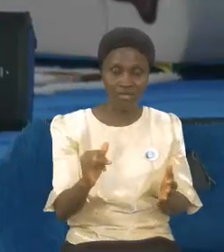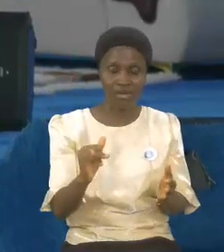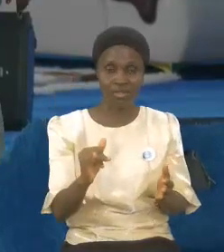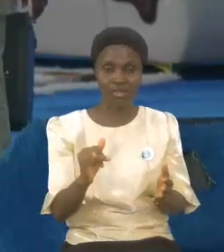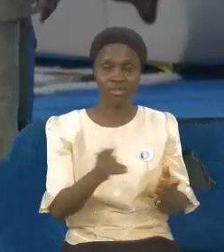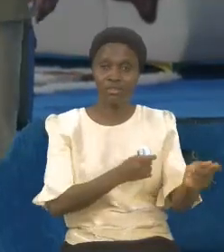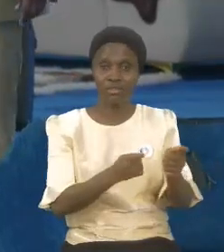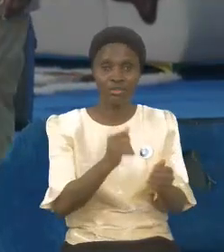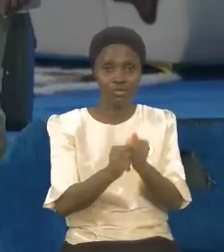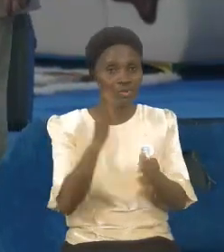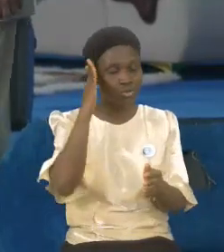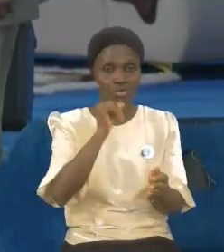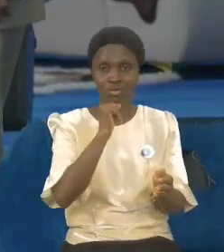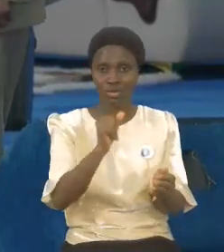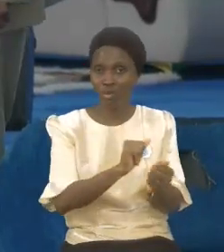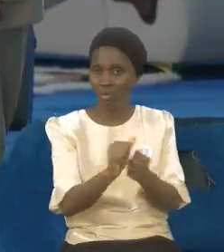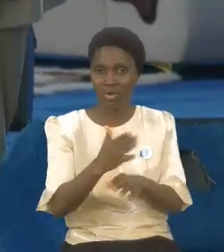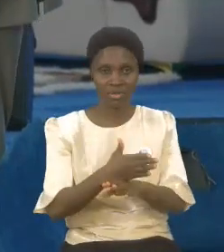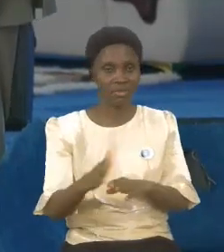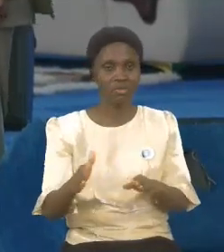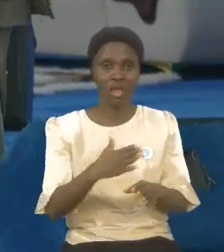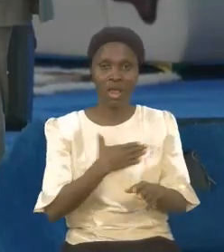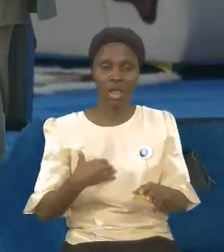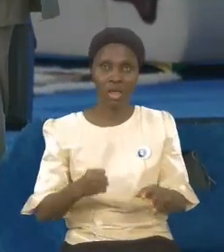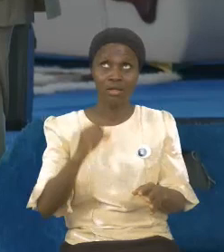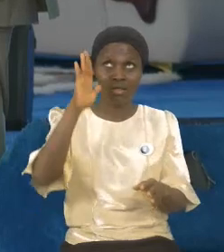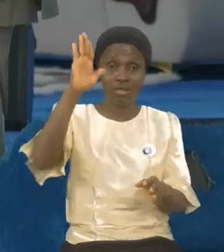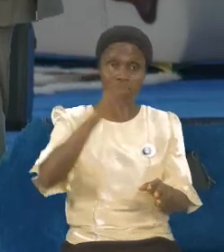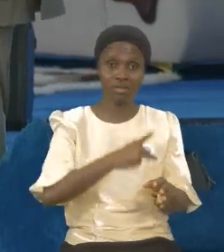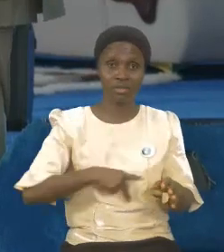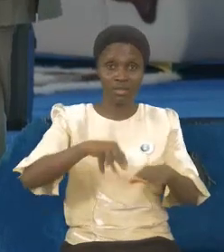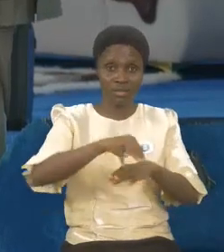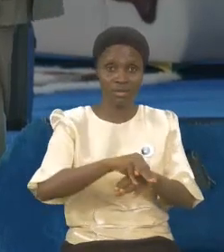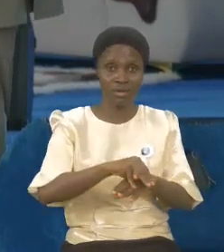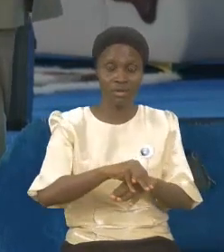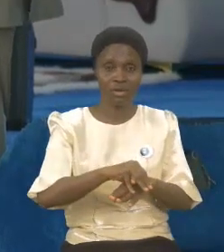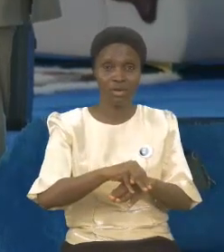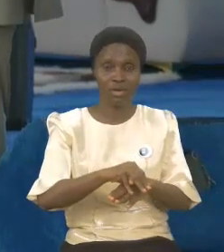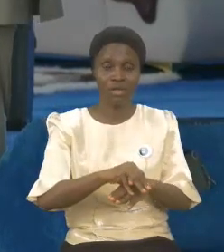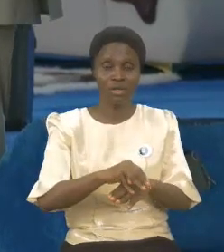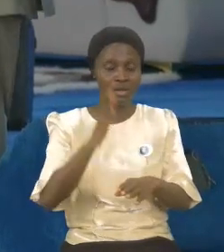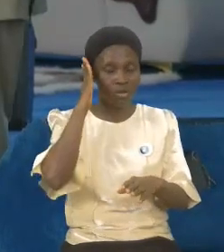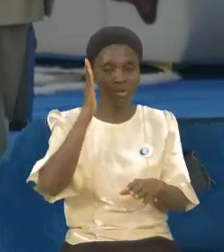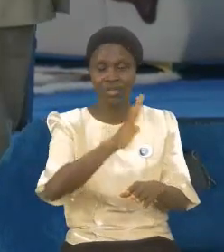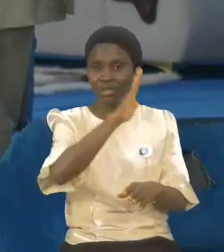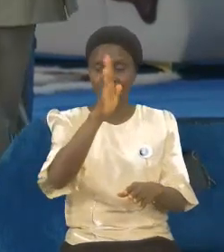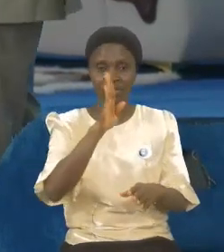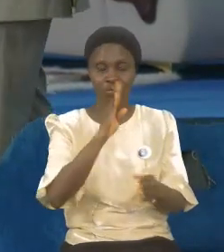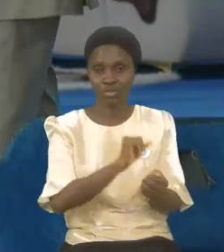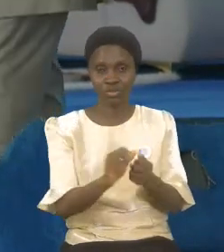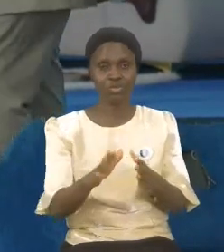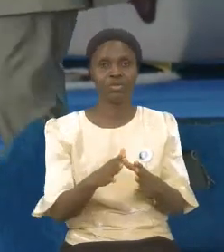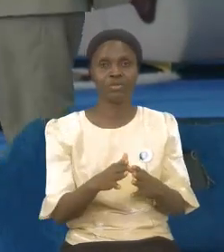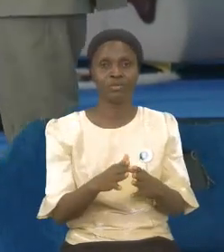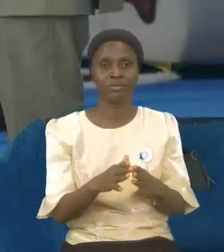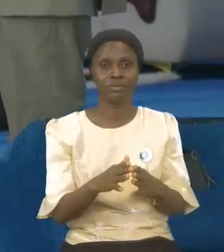away, and his kingdom that which shall not be destroyed. Isaiah